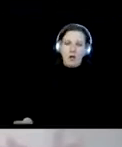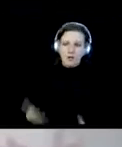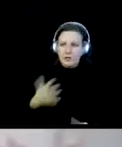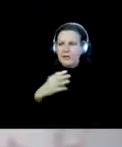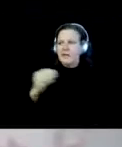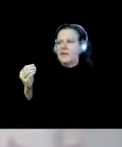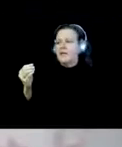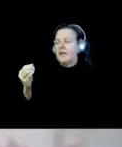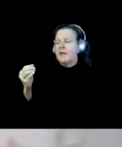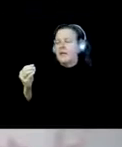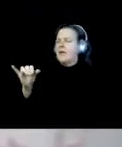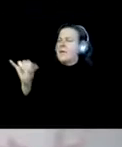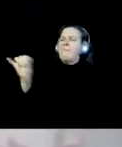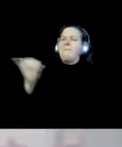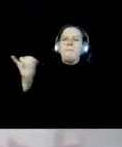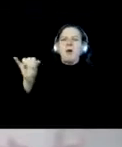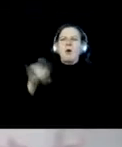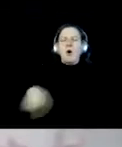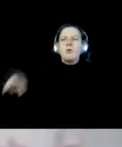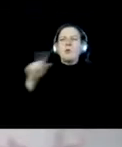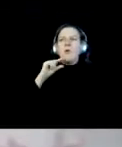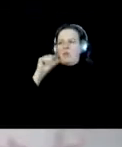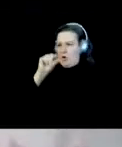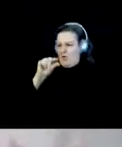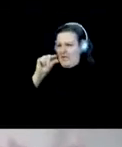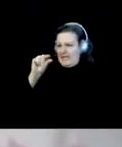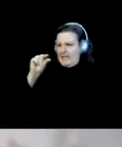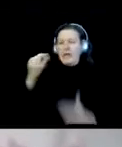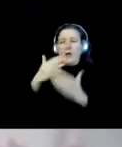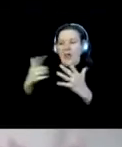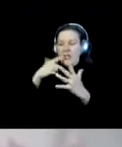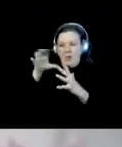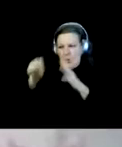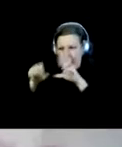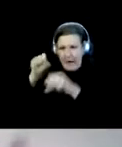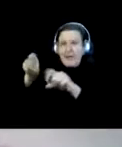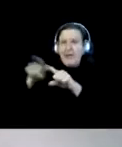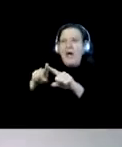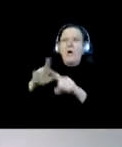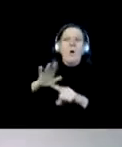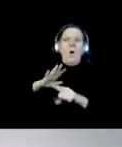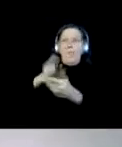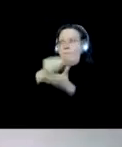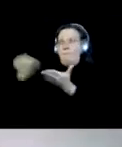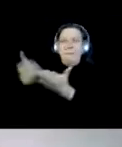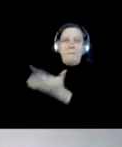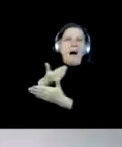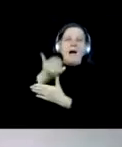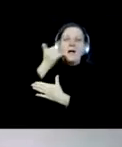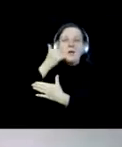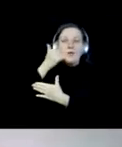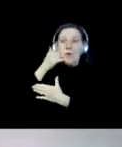but also then that there are these like little things to grasp for, like buying a new phone in the same color that you, or in a different